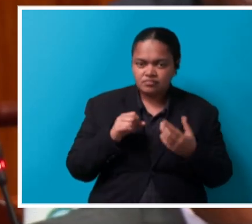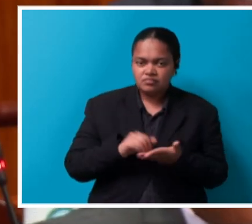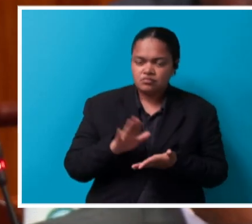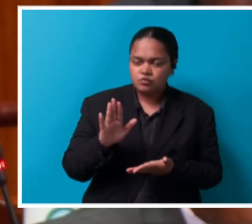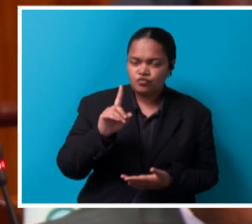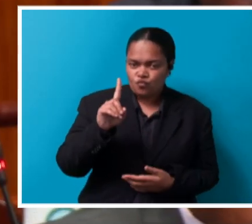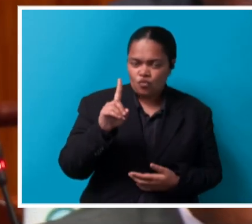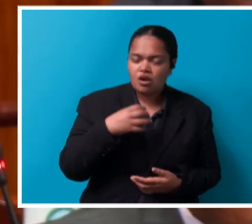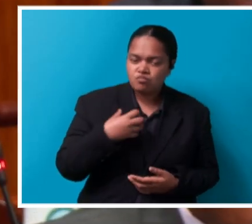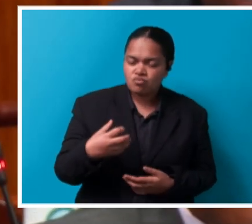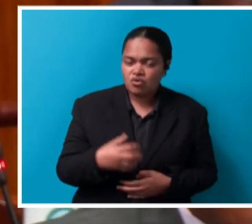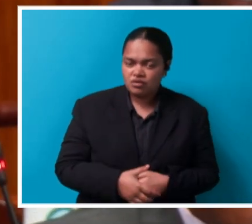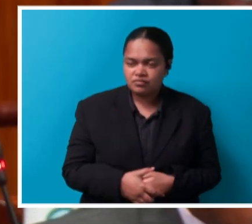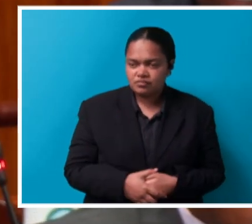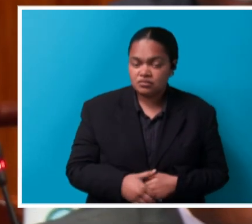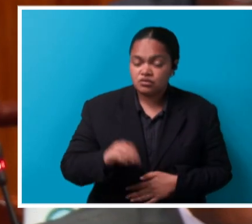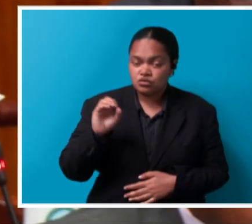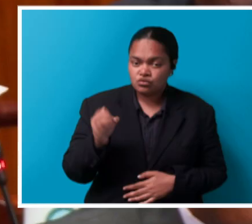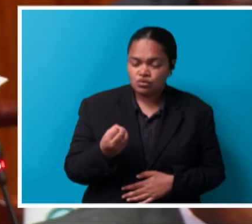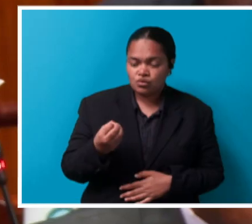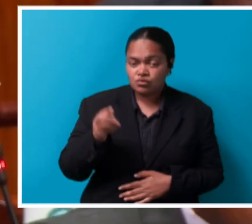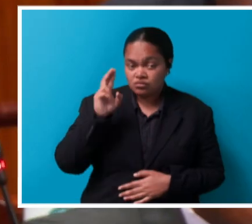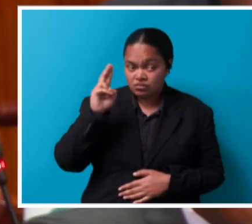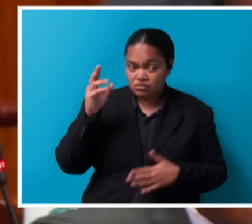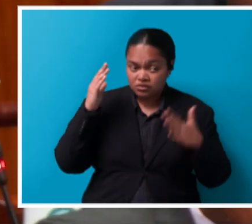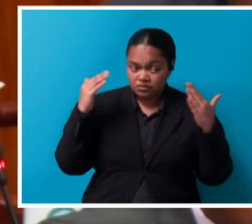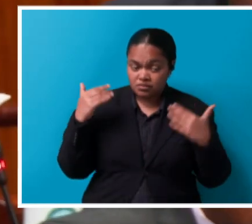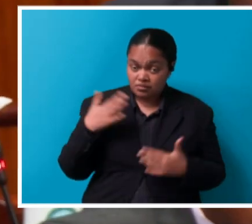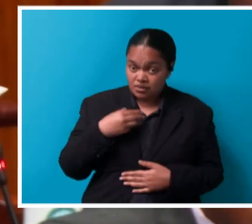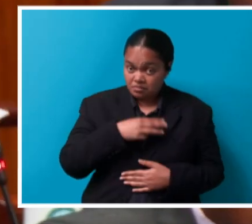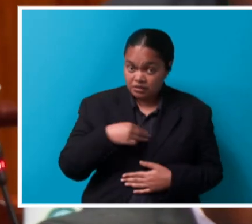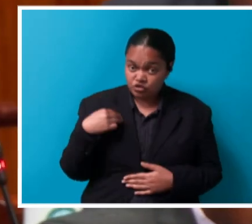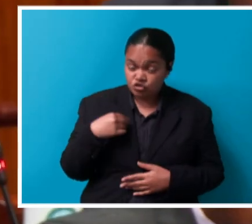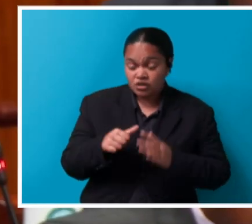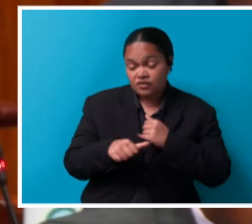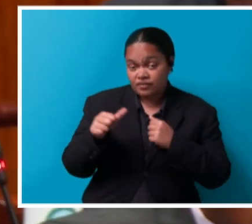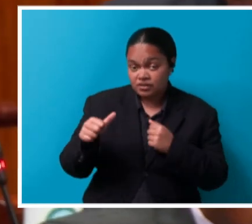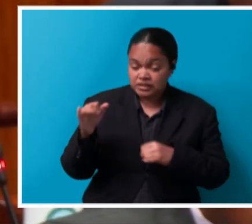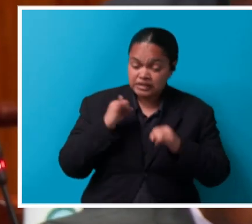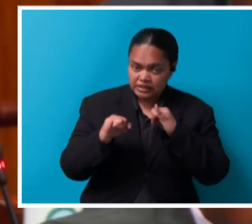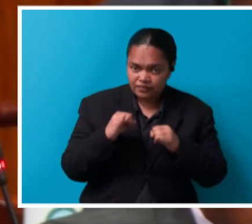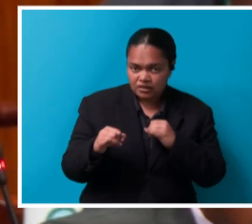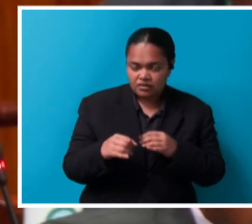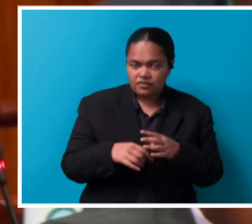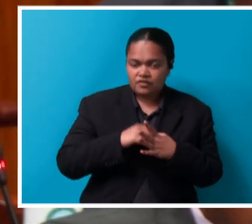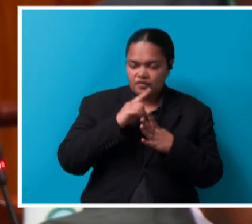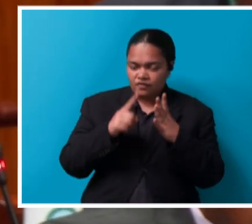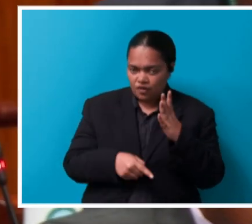more. And Mr. Speaker, sir, my ministry has advertised and interviewed the 4th country liaison